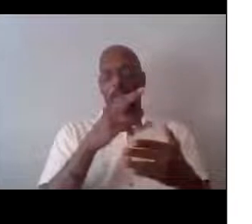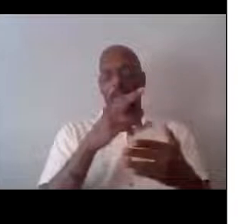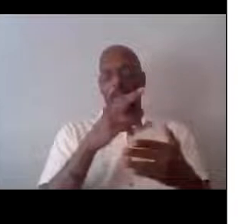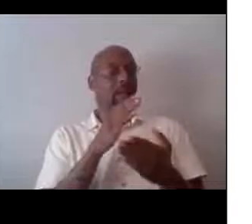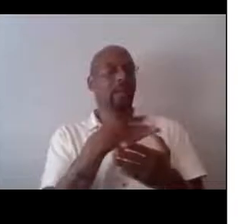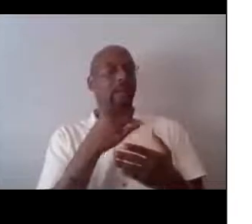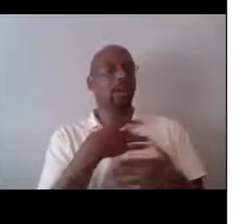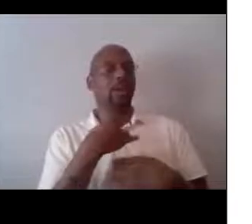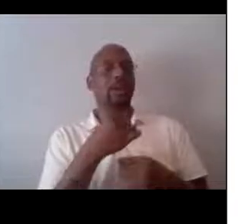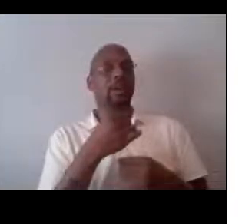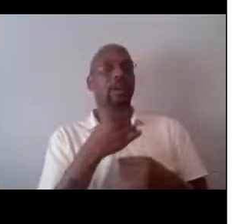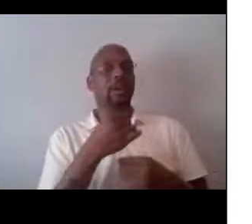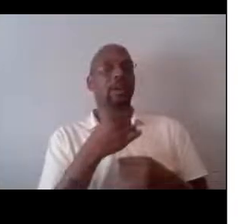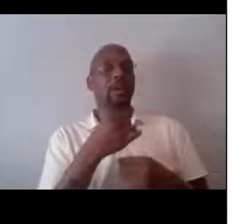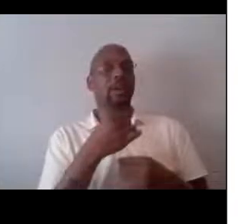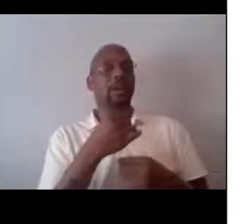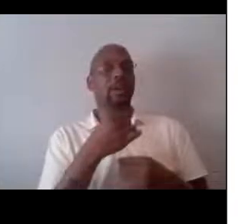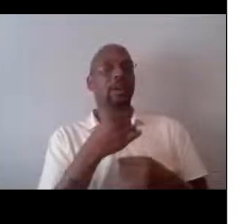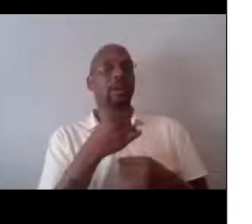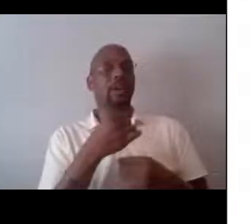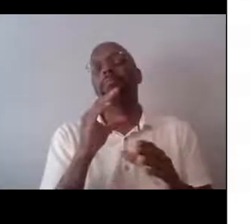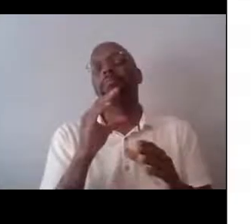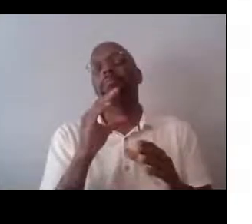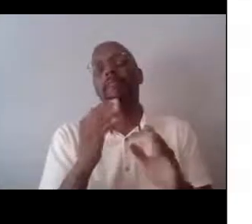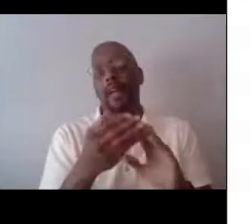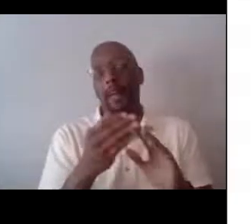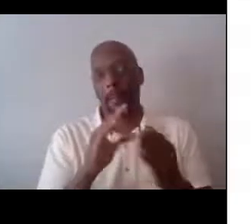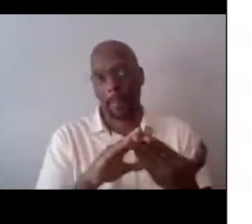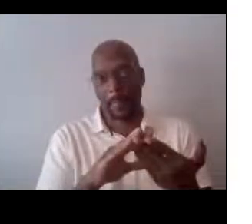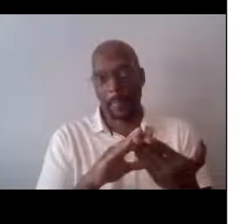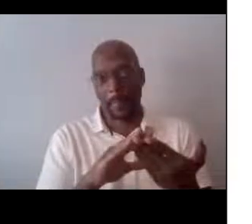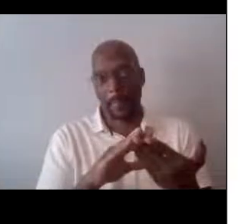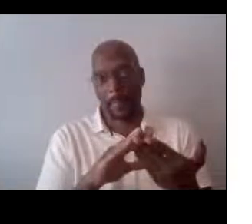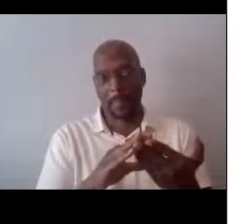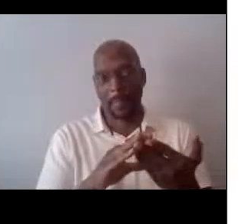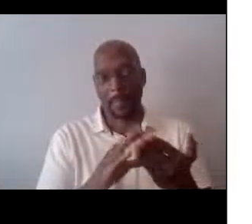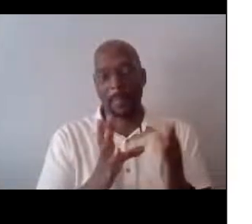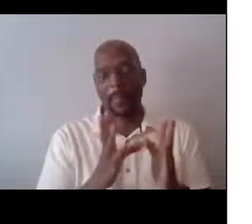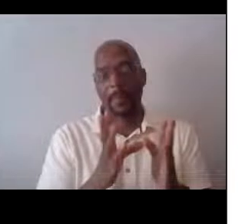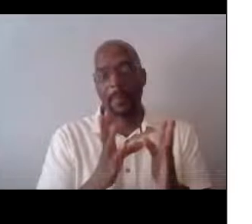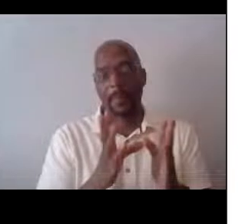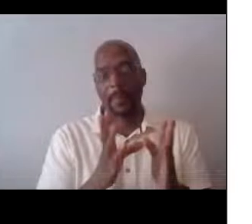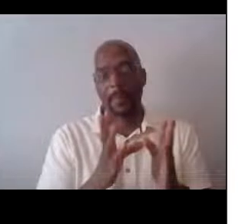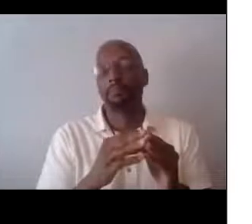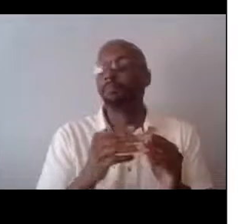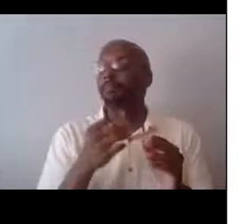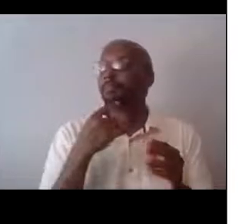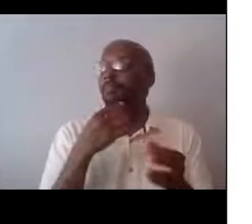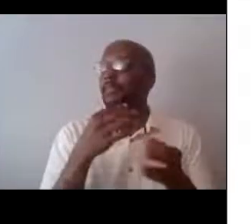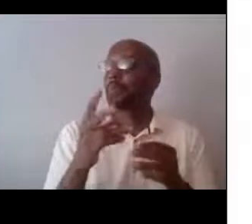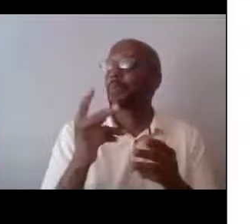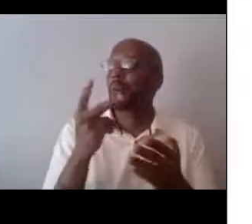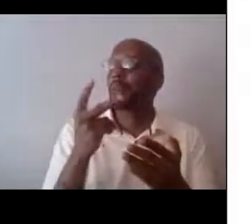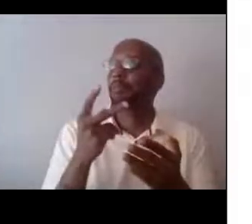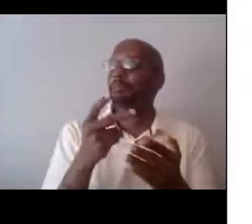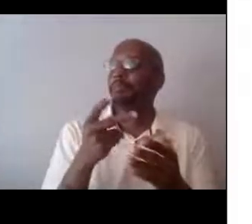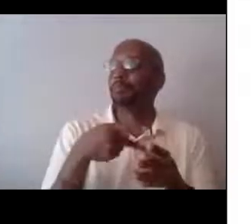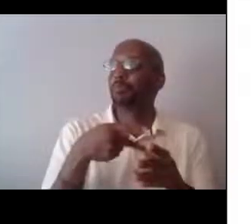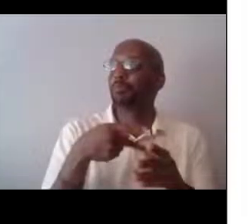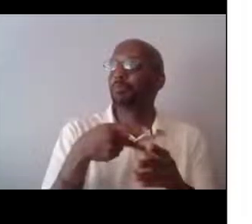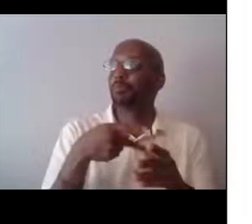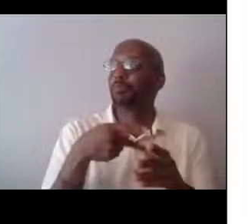Committee. We also asked them to describe their personal or professional experience with equity and community